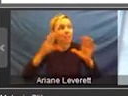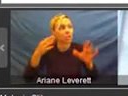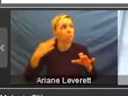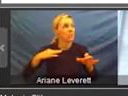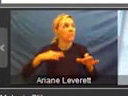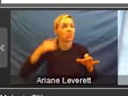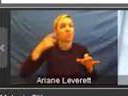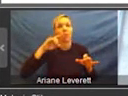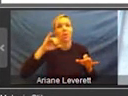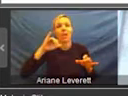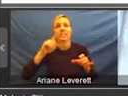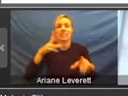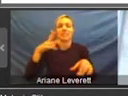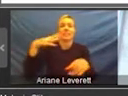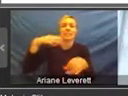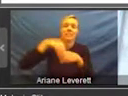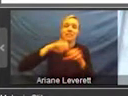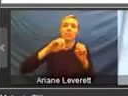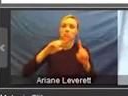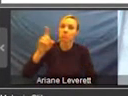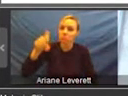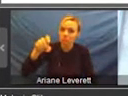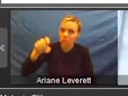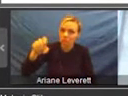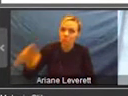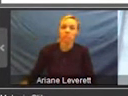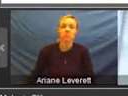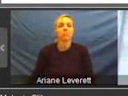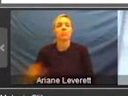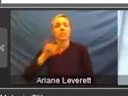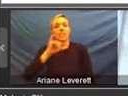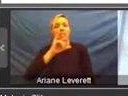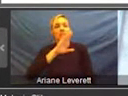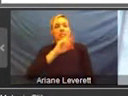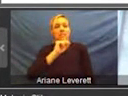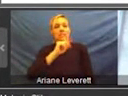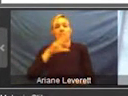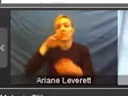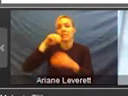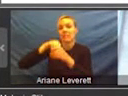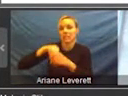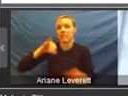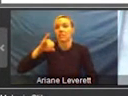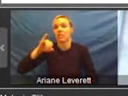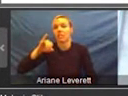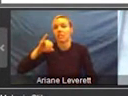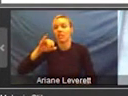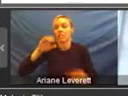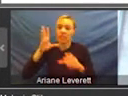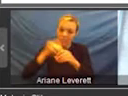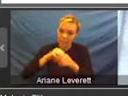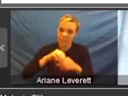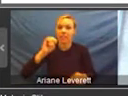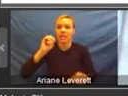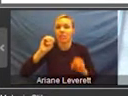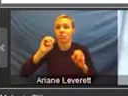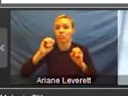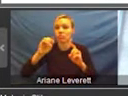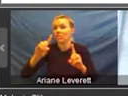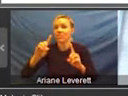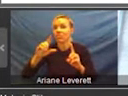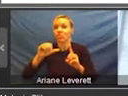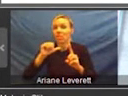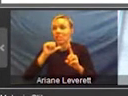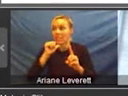is necessary. ICT in education is not nearly as pervasive as in daily life.